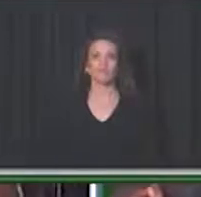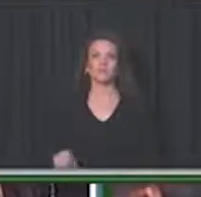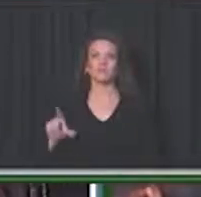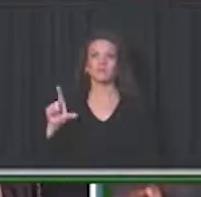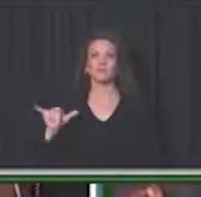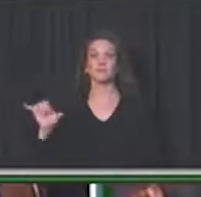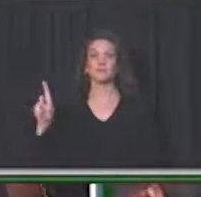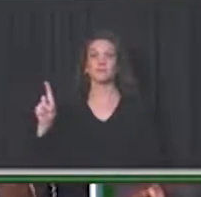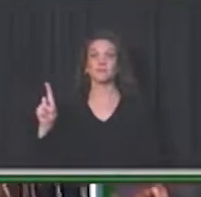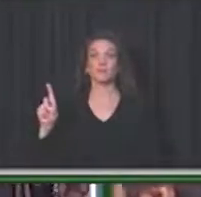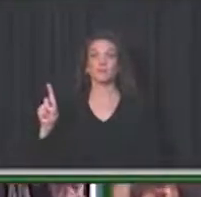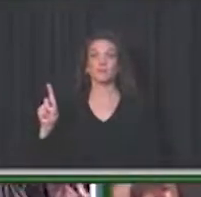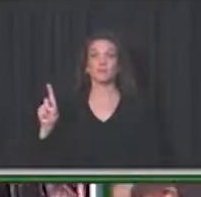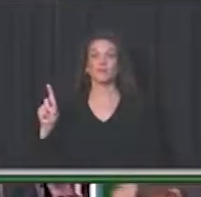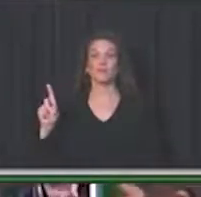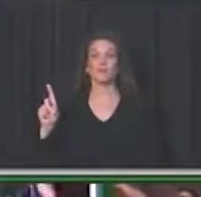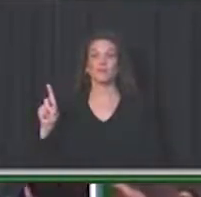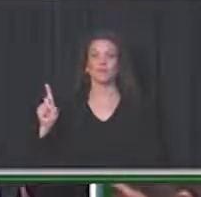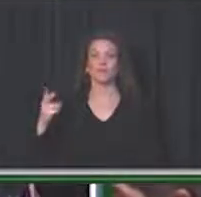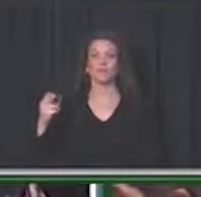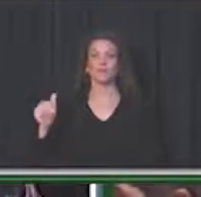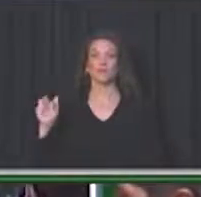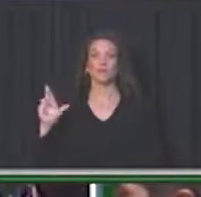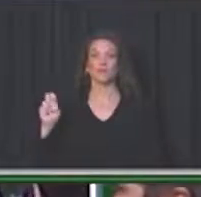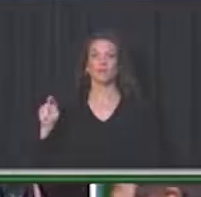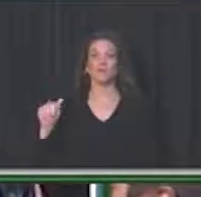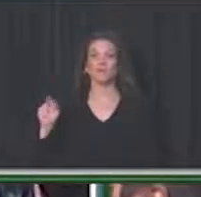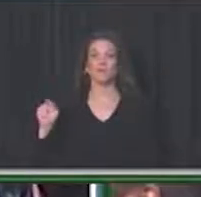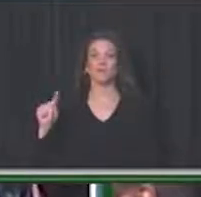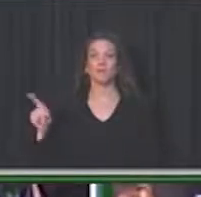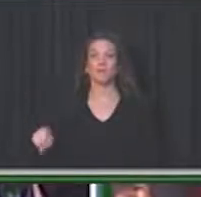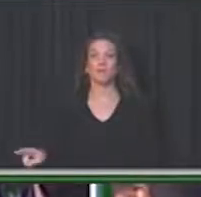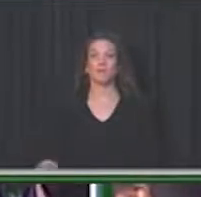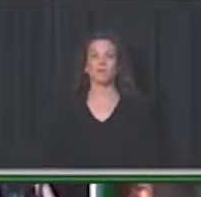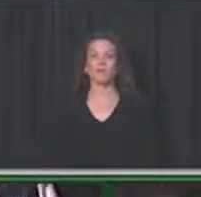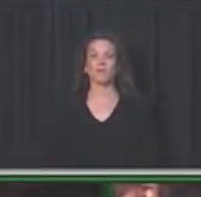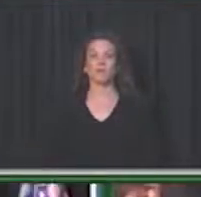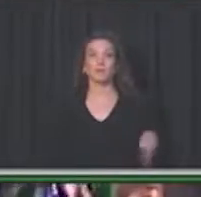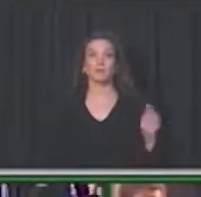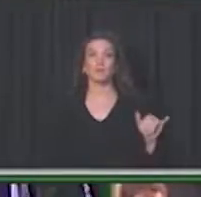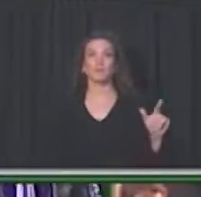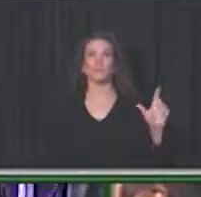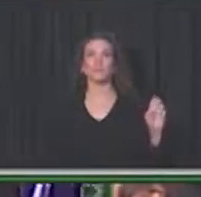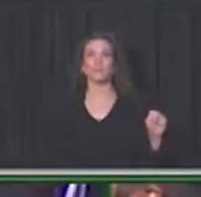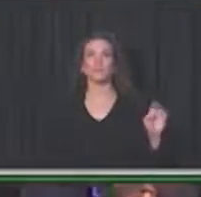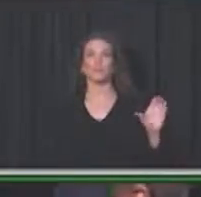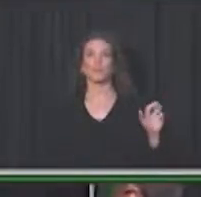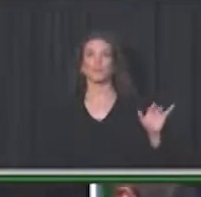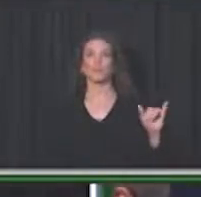Lloyd Kevin Ordonia Hernandez. Marlene Colleen.